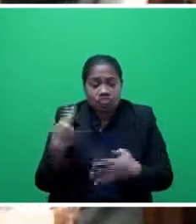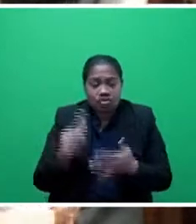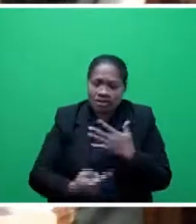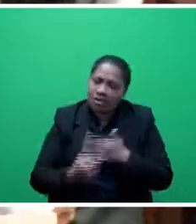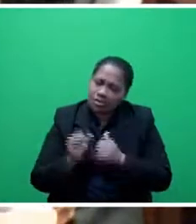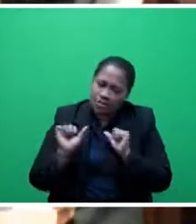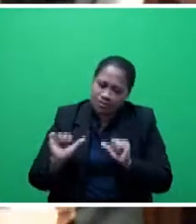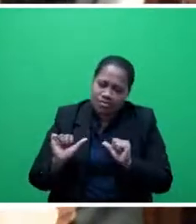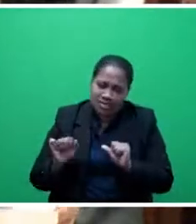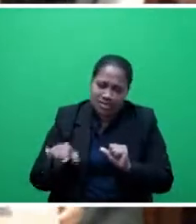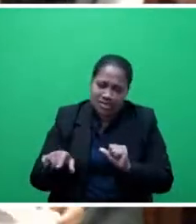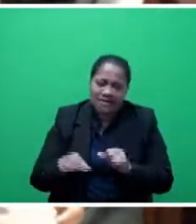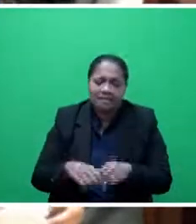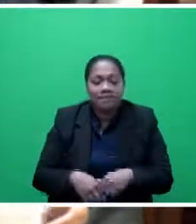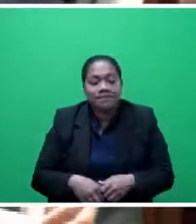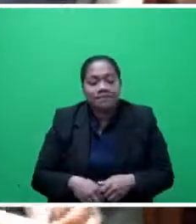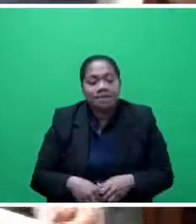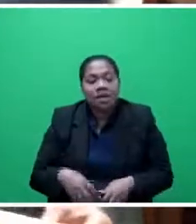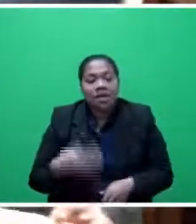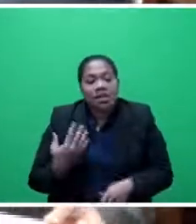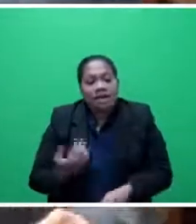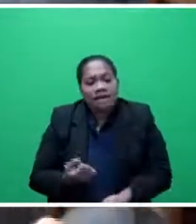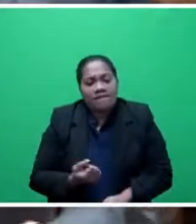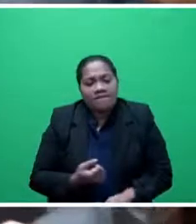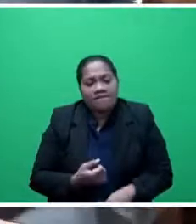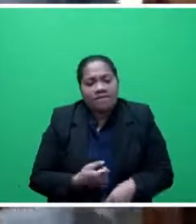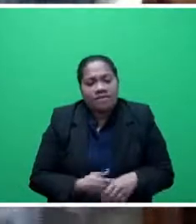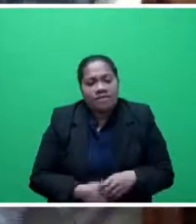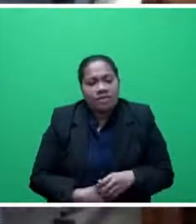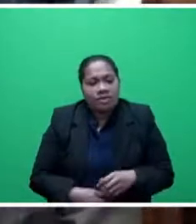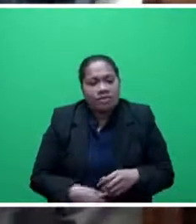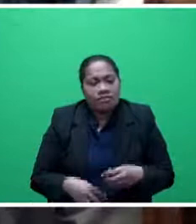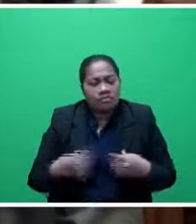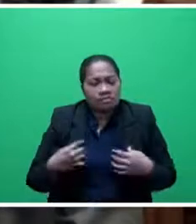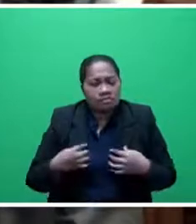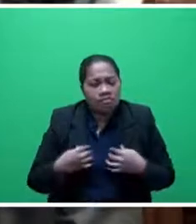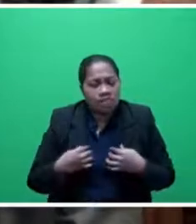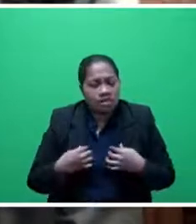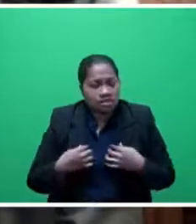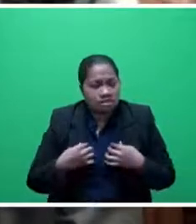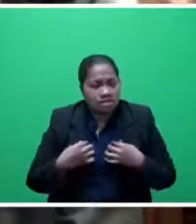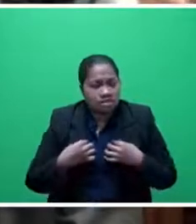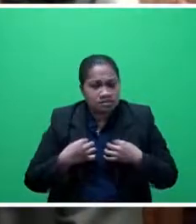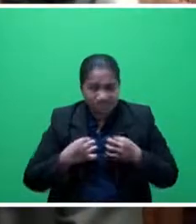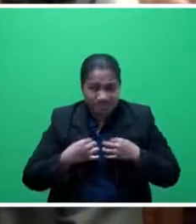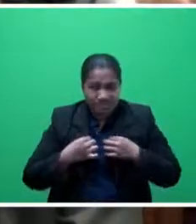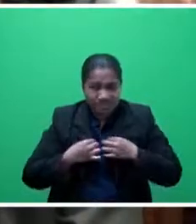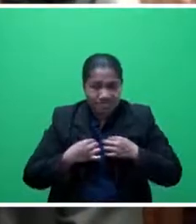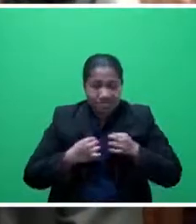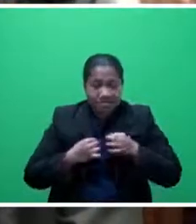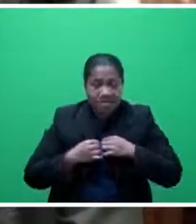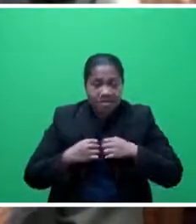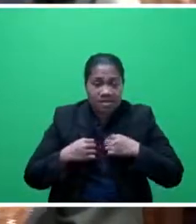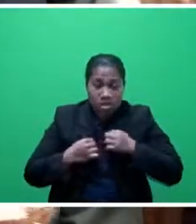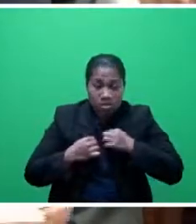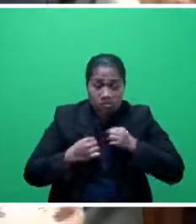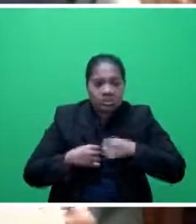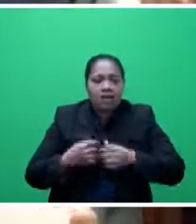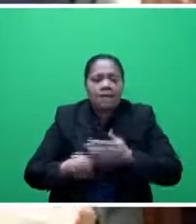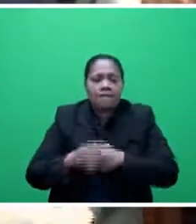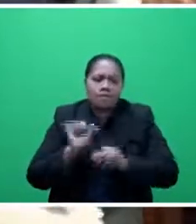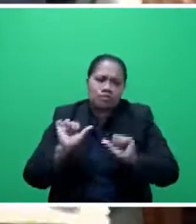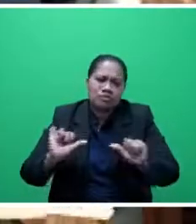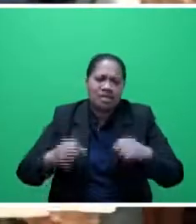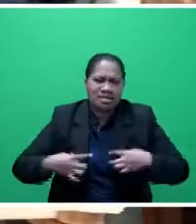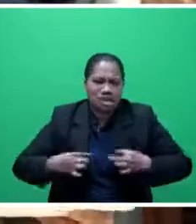also. We have a number of clothes actually that were protected. Most of the garment manufacturers in Fiji,